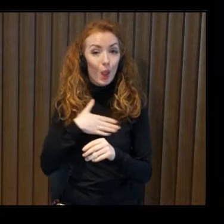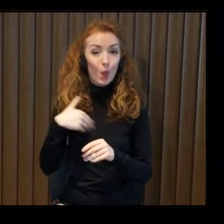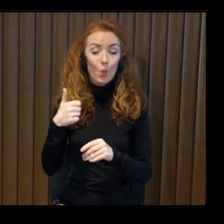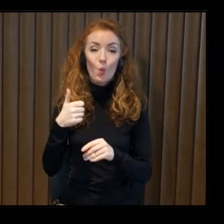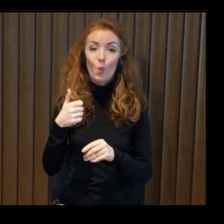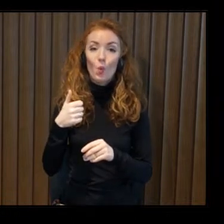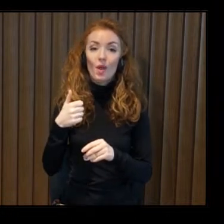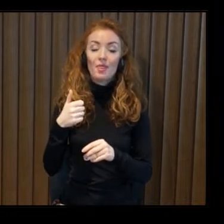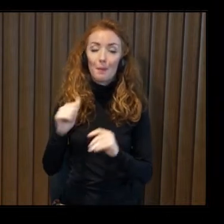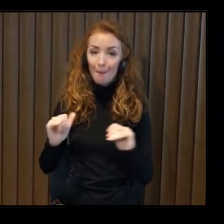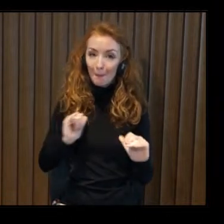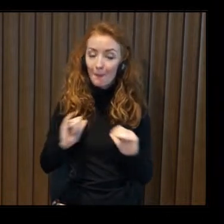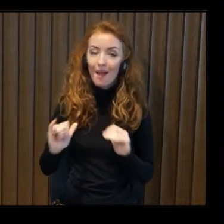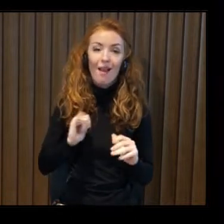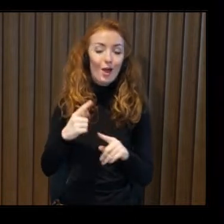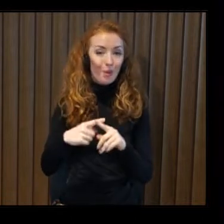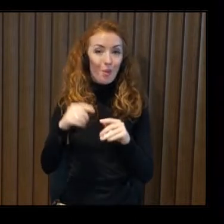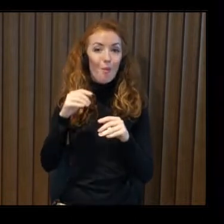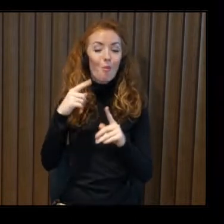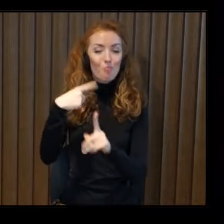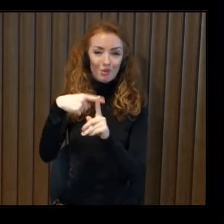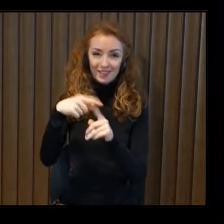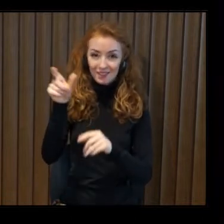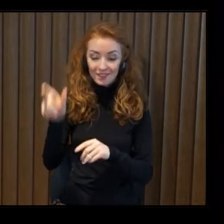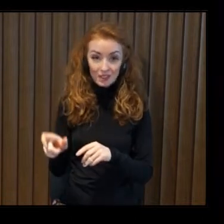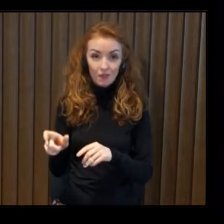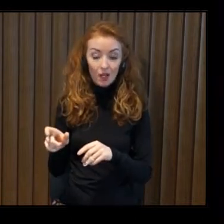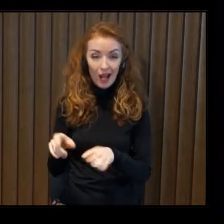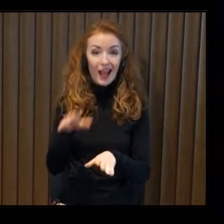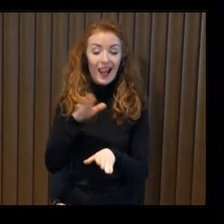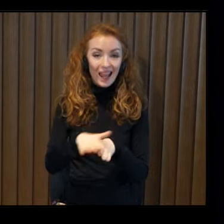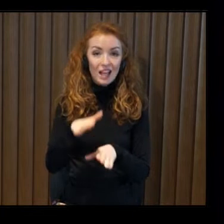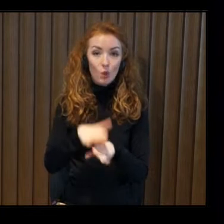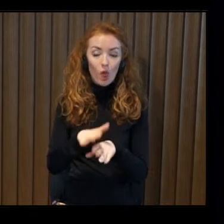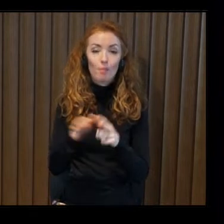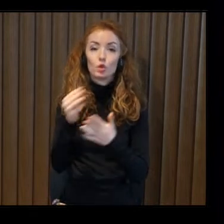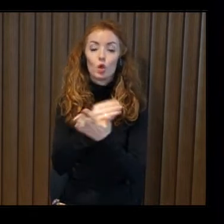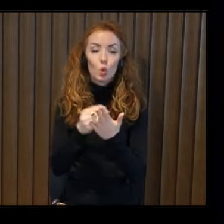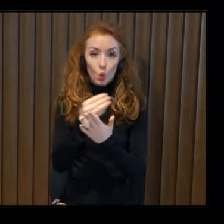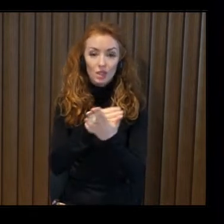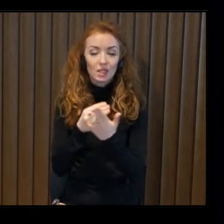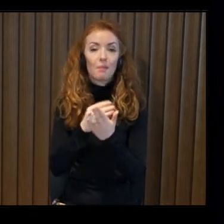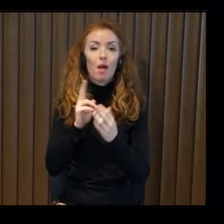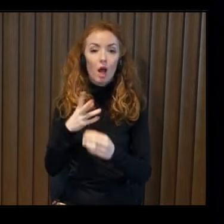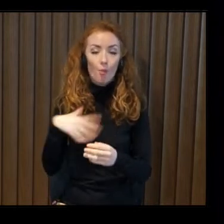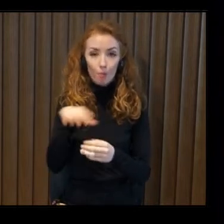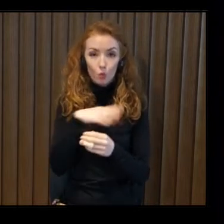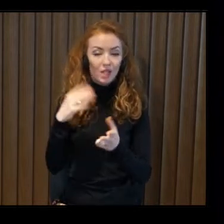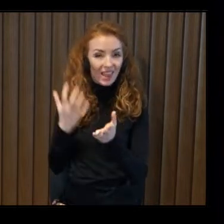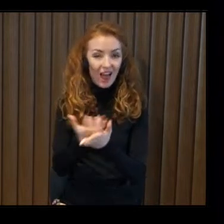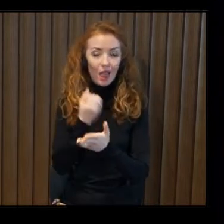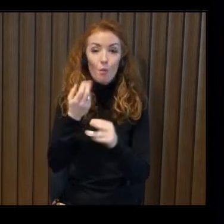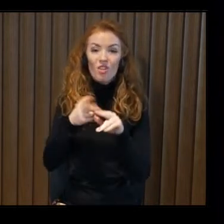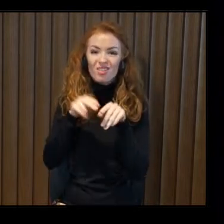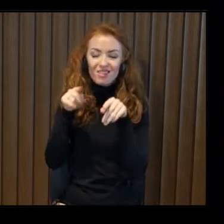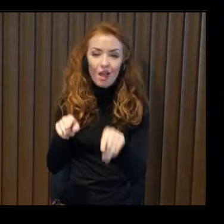in anger or aggression. And we've all had those experiences where we wanted to throw our phone out the window or pick up our computer and just smash